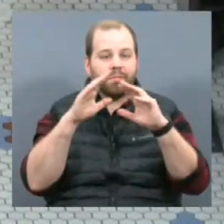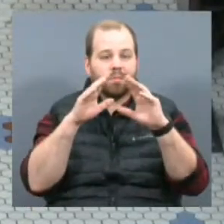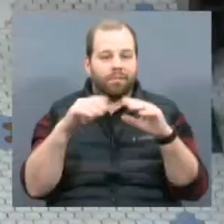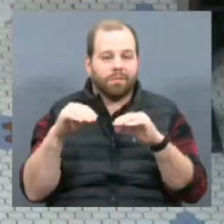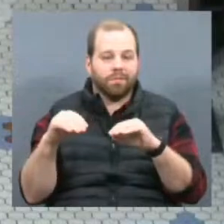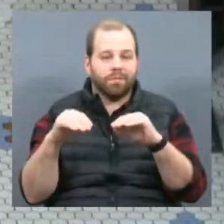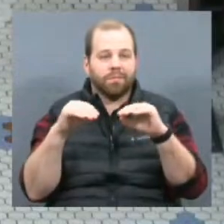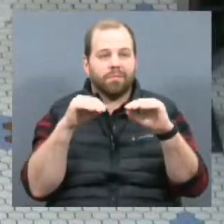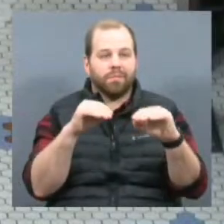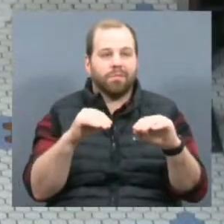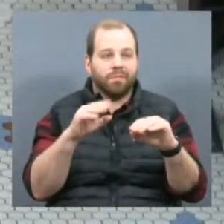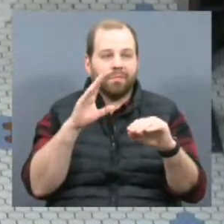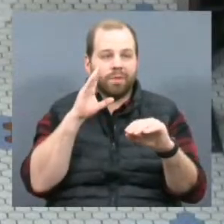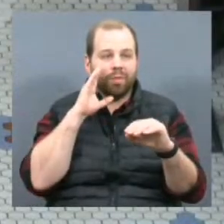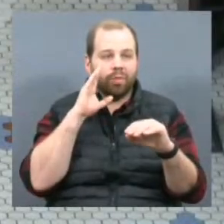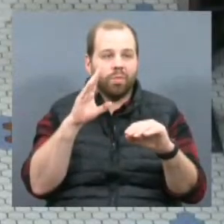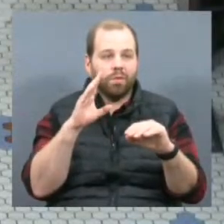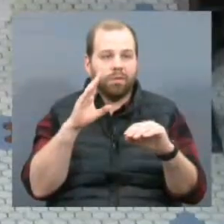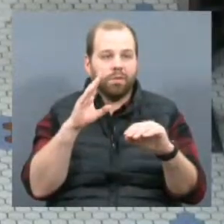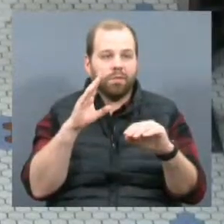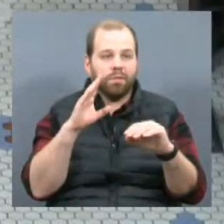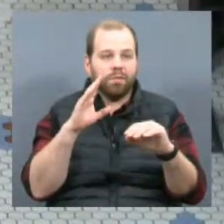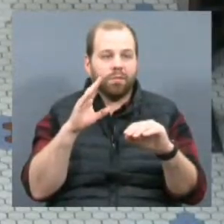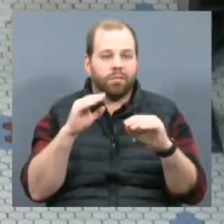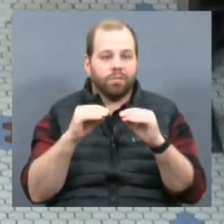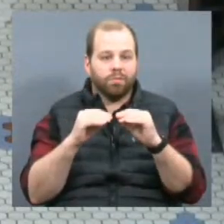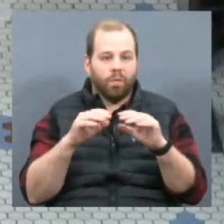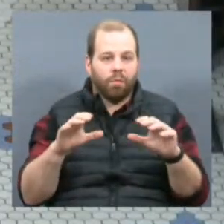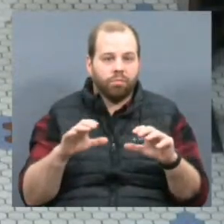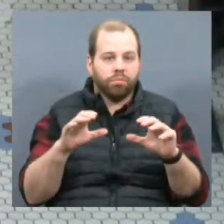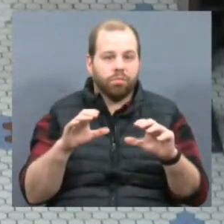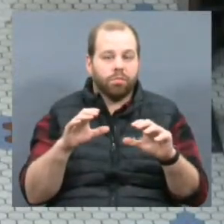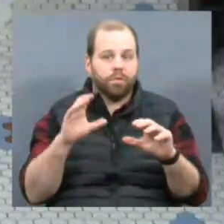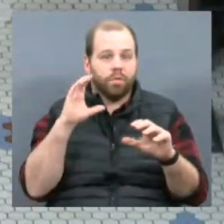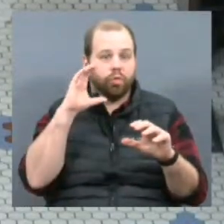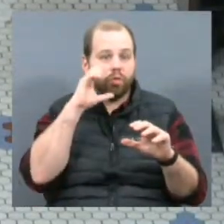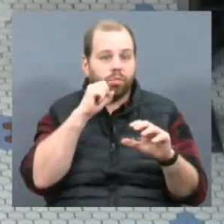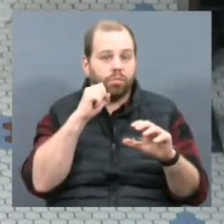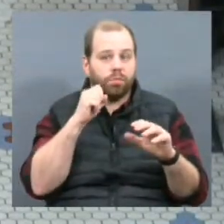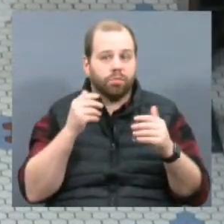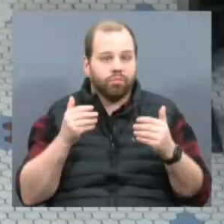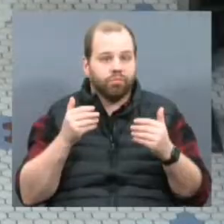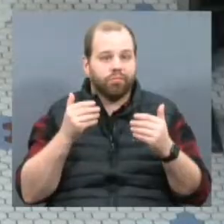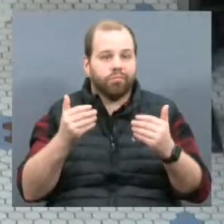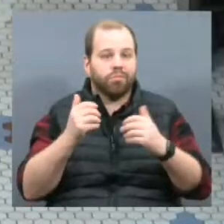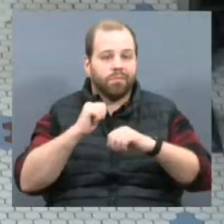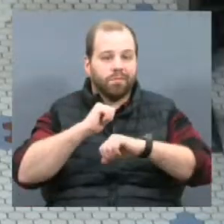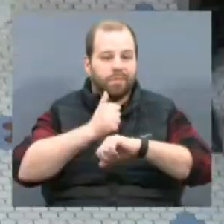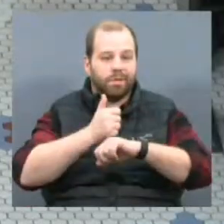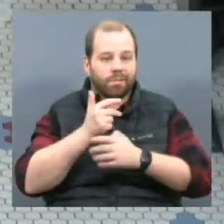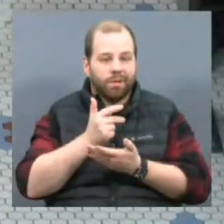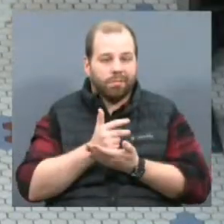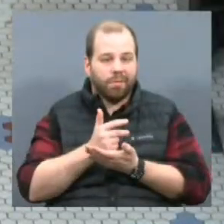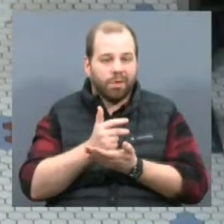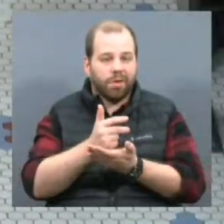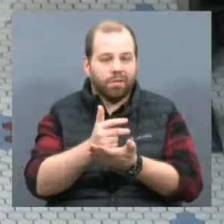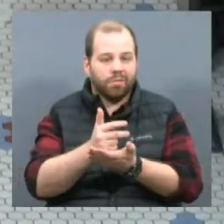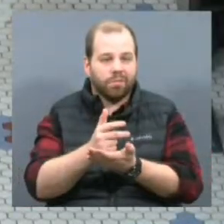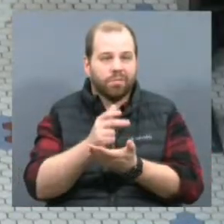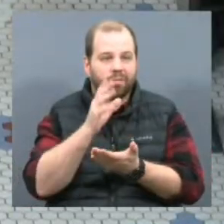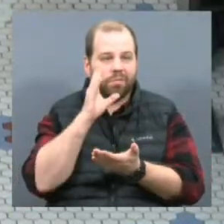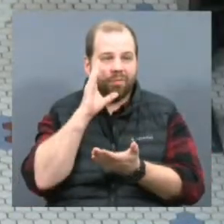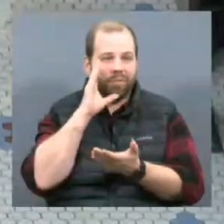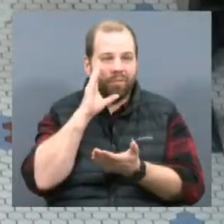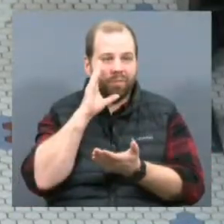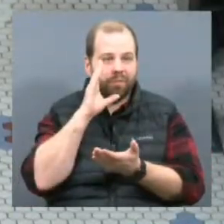will be a little more active about it, assuming we are allowed to go ahead with the parking lot. We'll probably